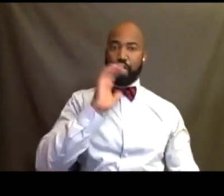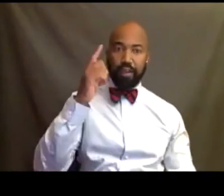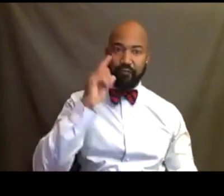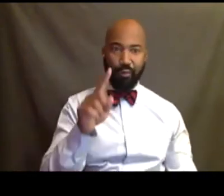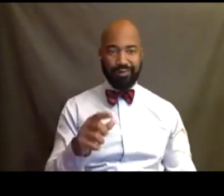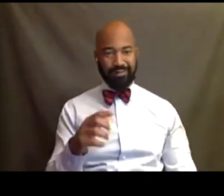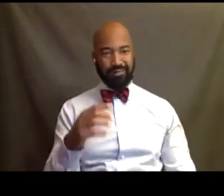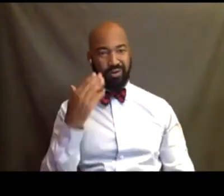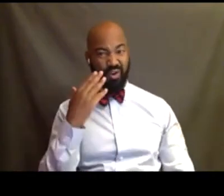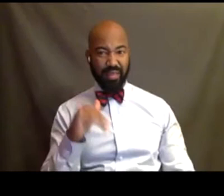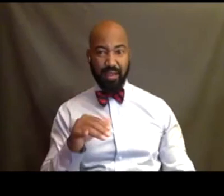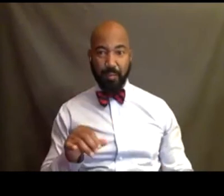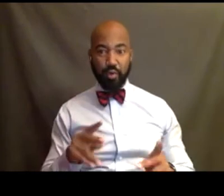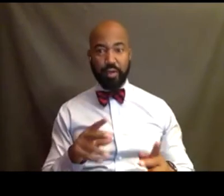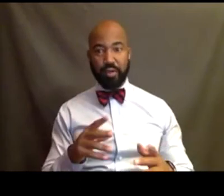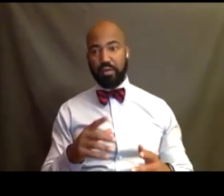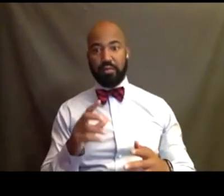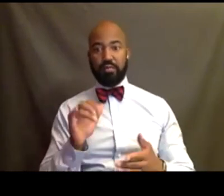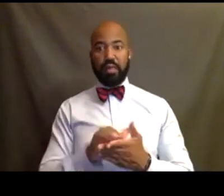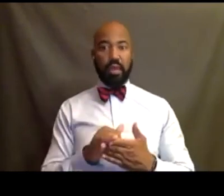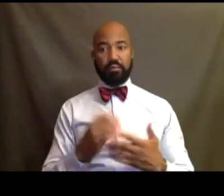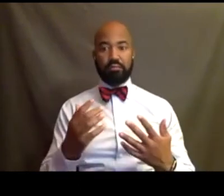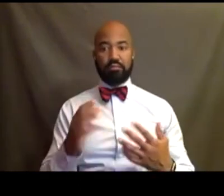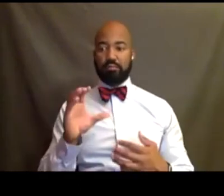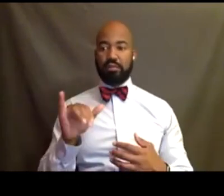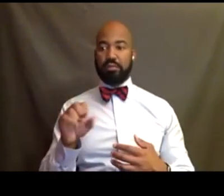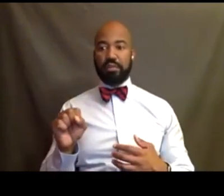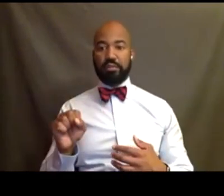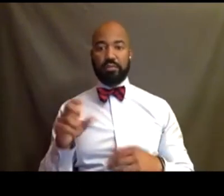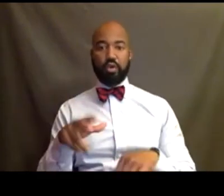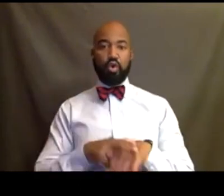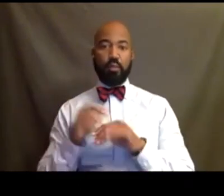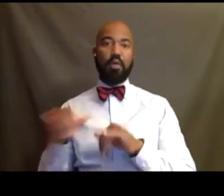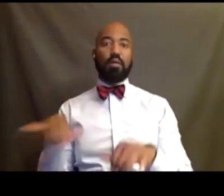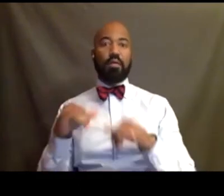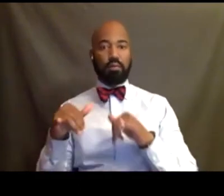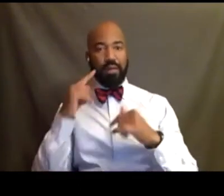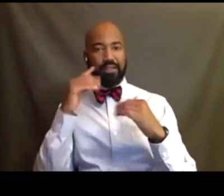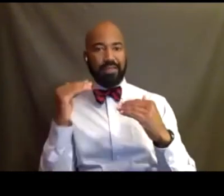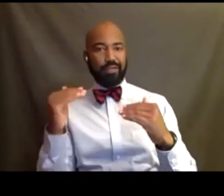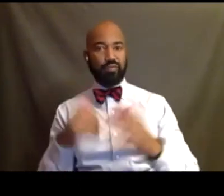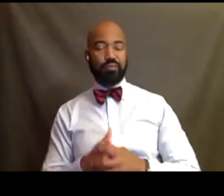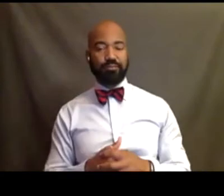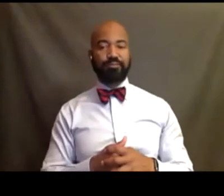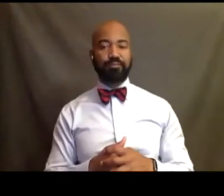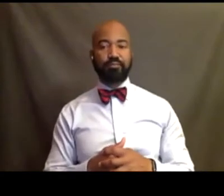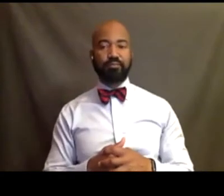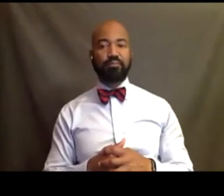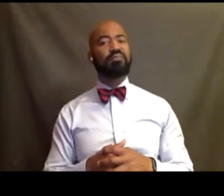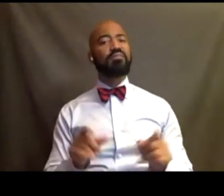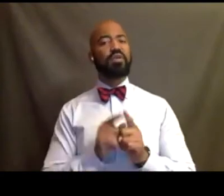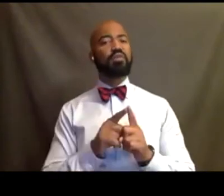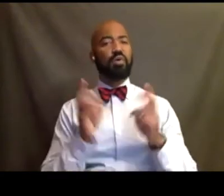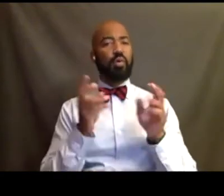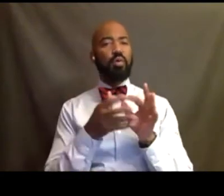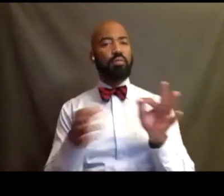conditional opportunity afforded by like a cis normative expectation. And it brought me to this quote that she talks about in